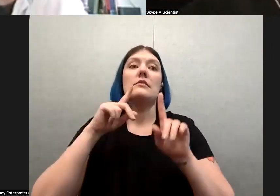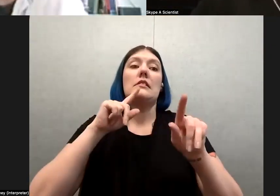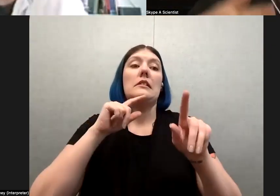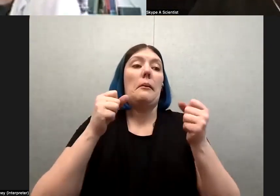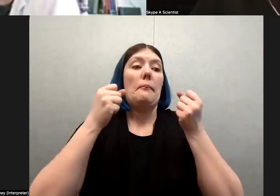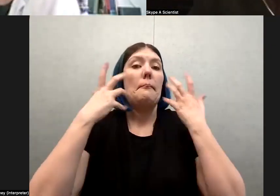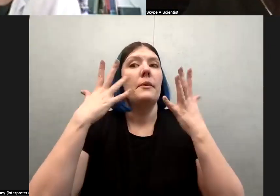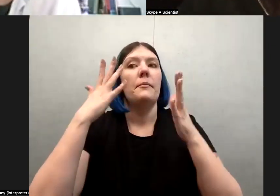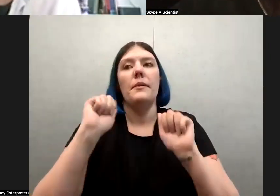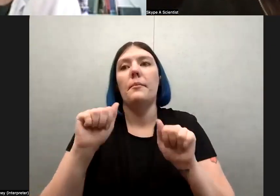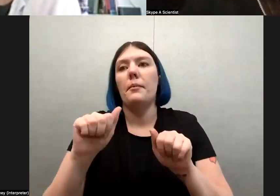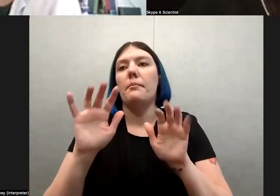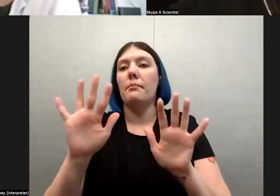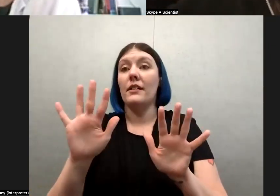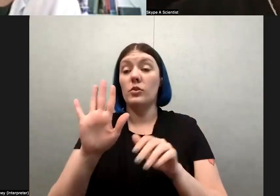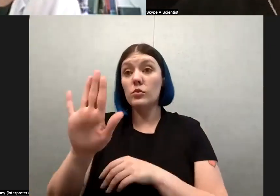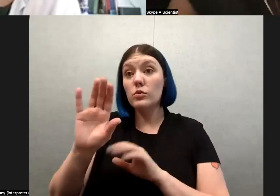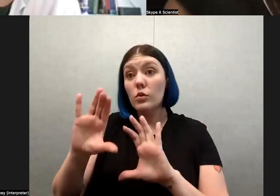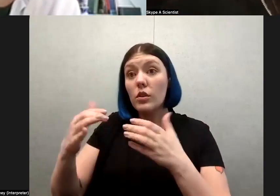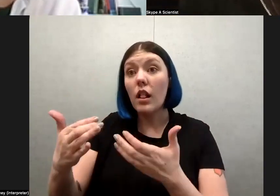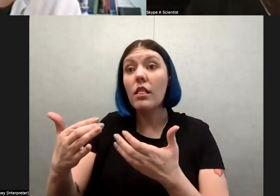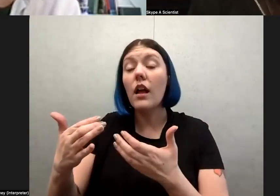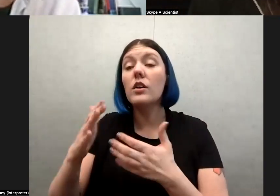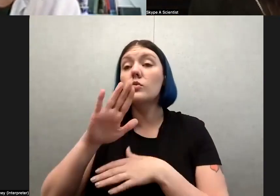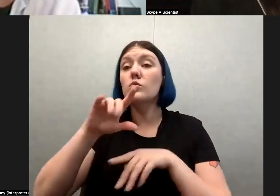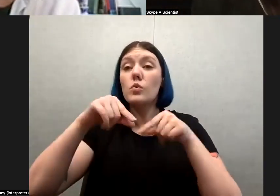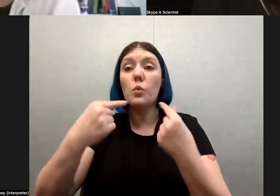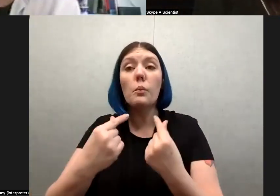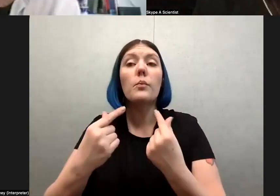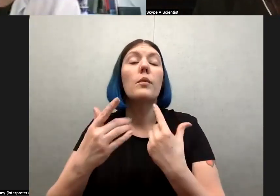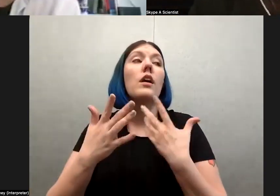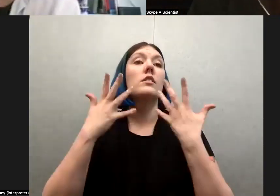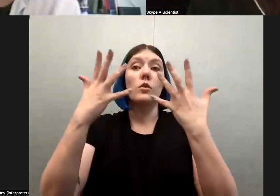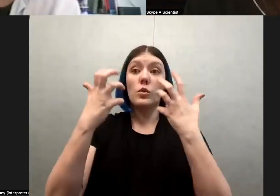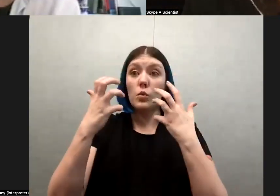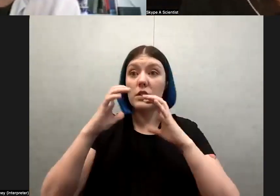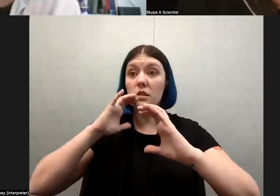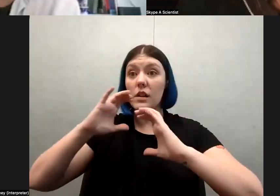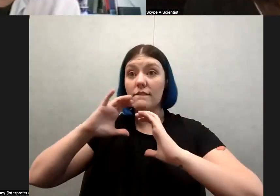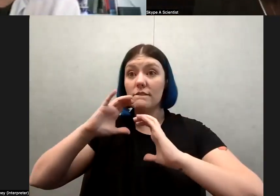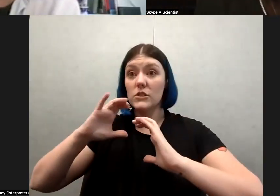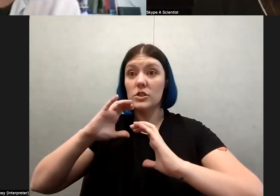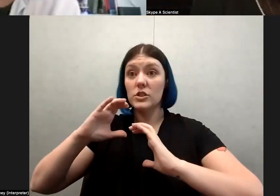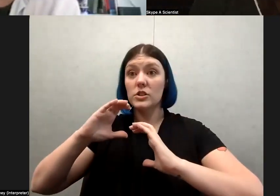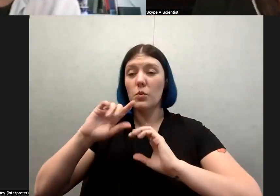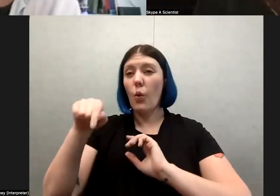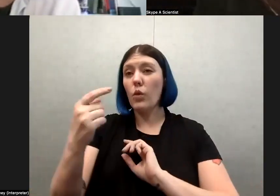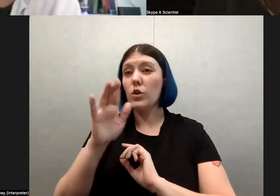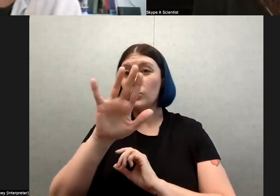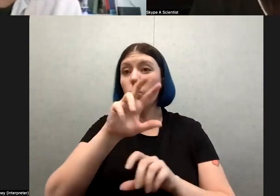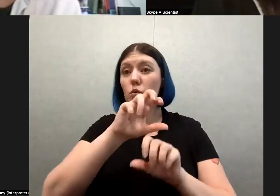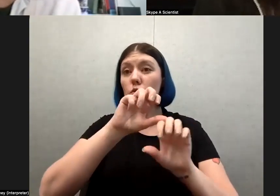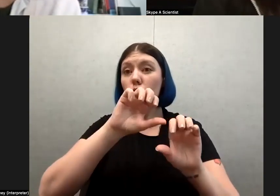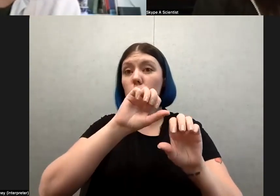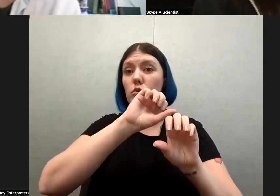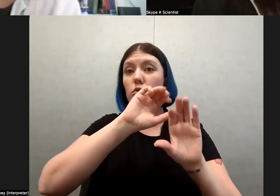if you, in your class or in your group, wherever you are right now, want to have a conversation with just your crew and a scientist, we have